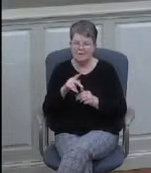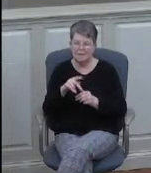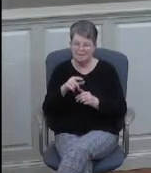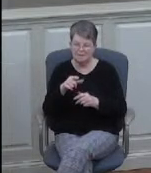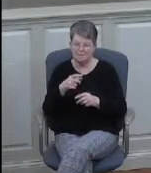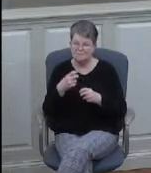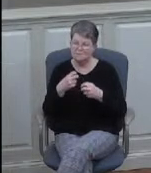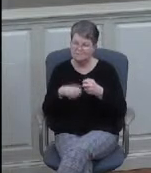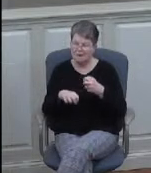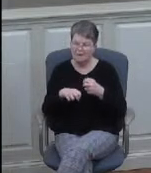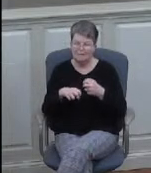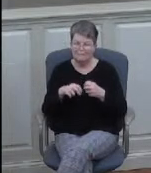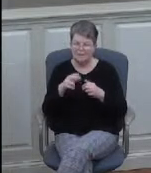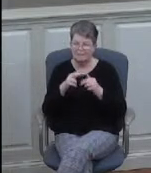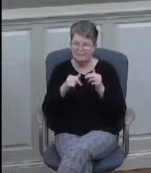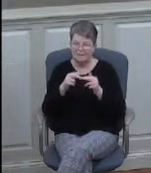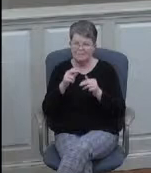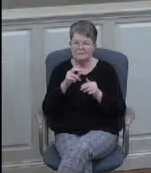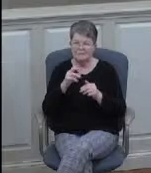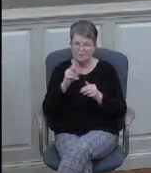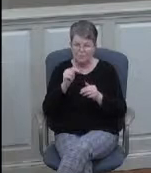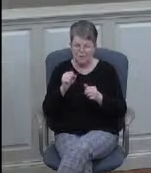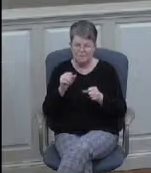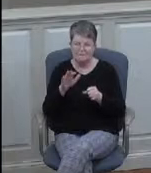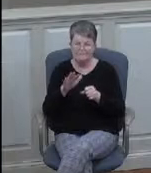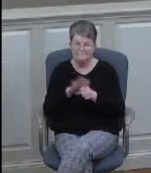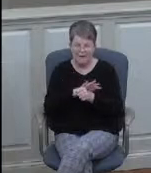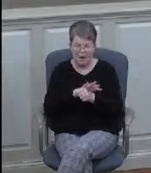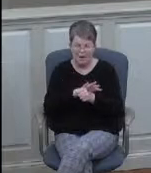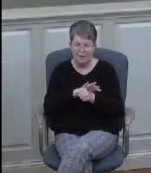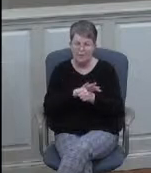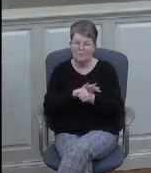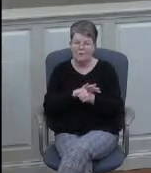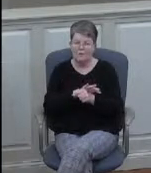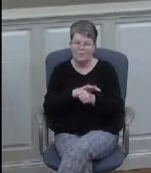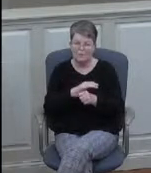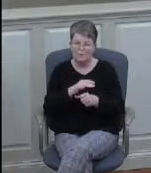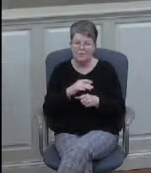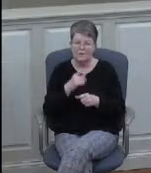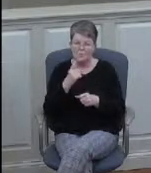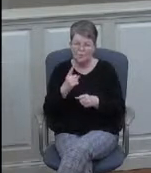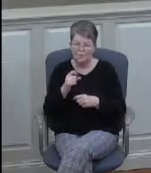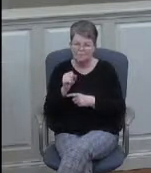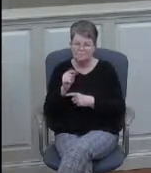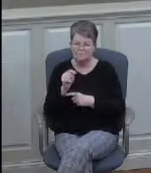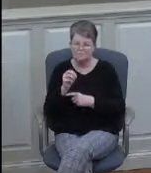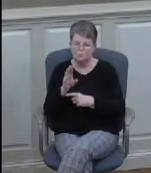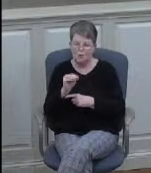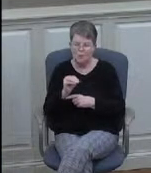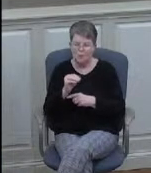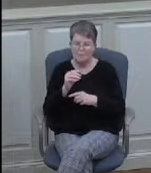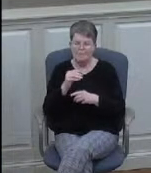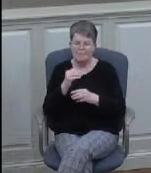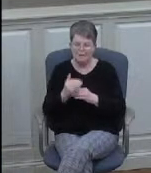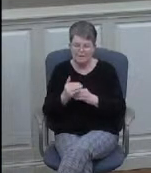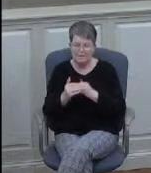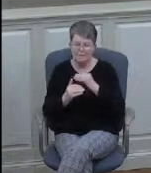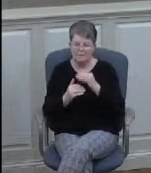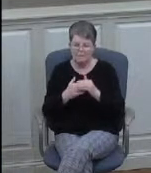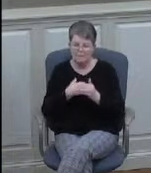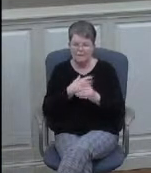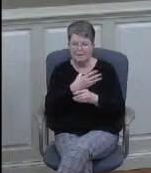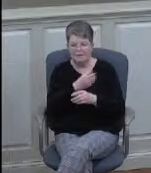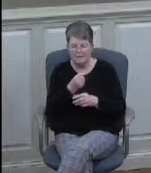This was a tough event for us because the building was full going into it, and it's just those one storm after another. We just kept using,